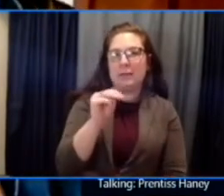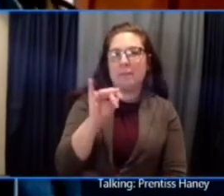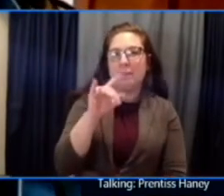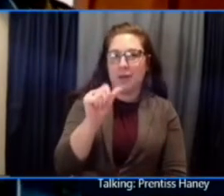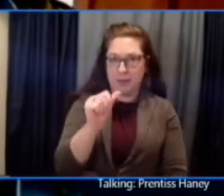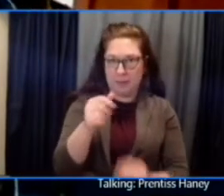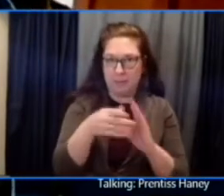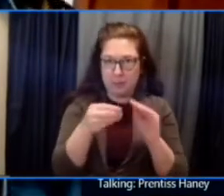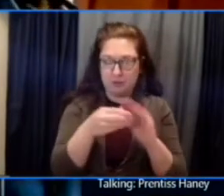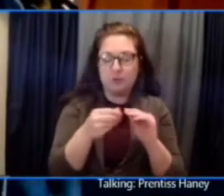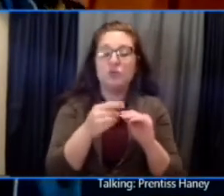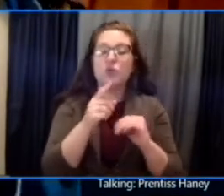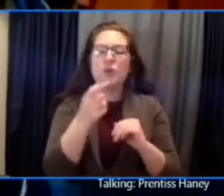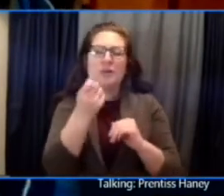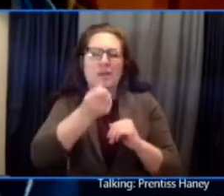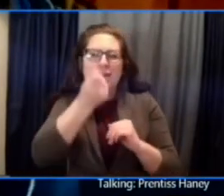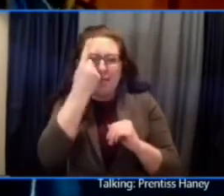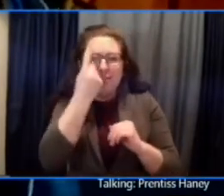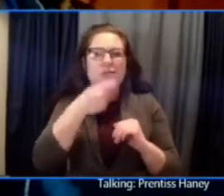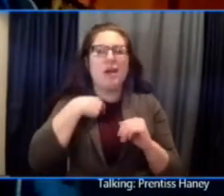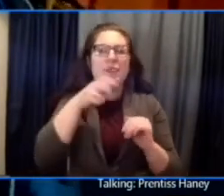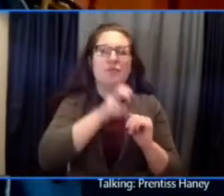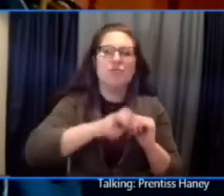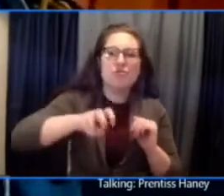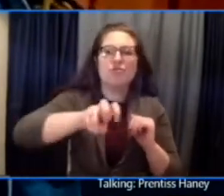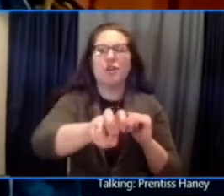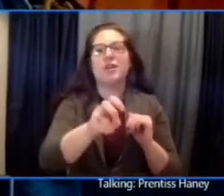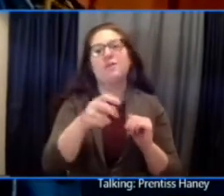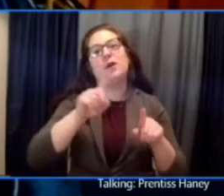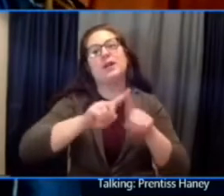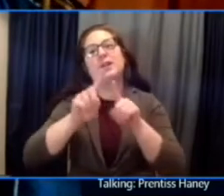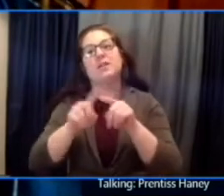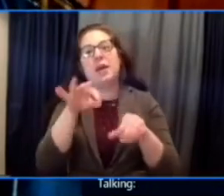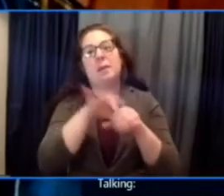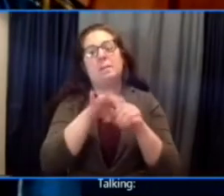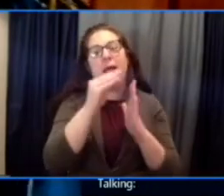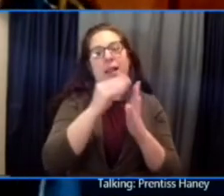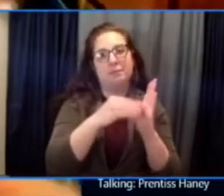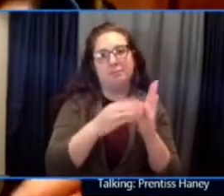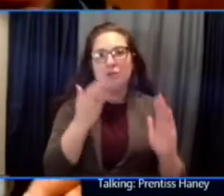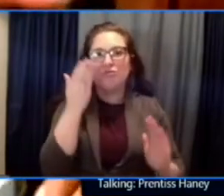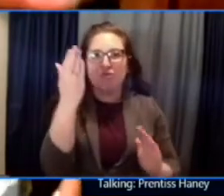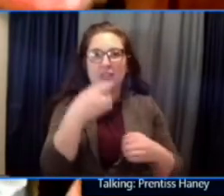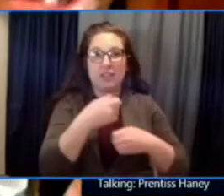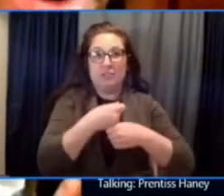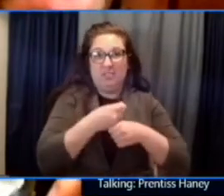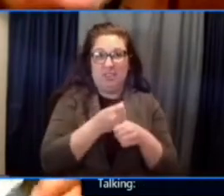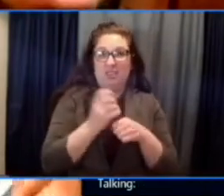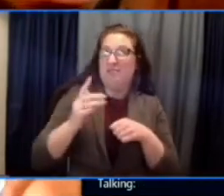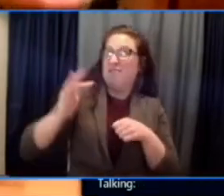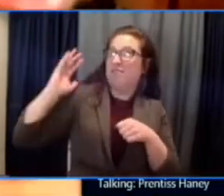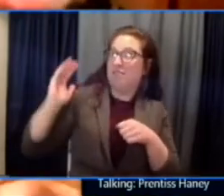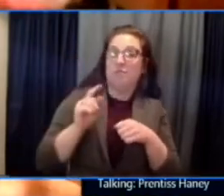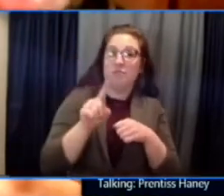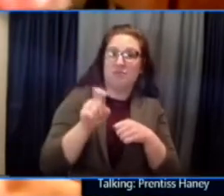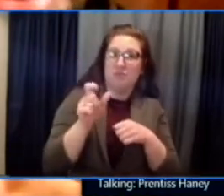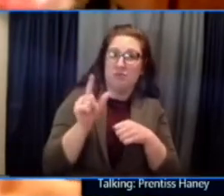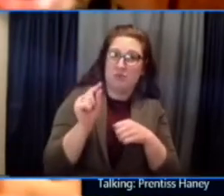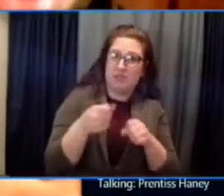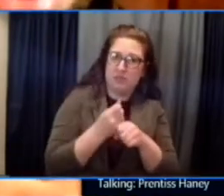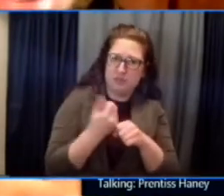world didn't give it to me. This joy that I have, the world didn't give